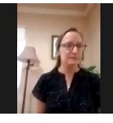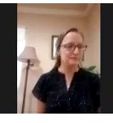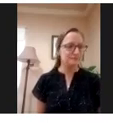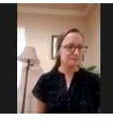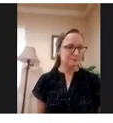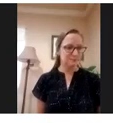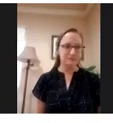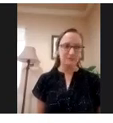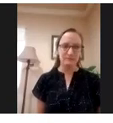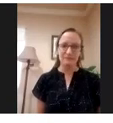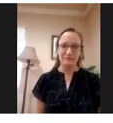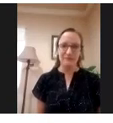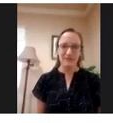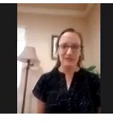quickly.